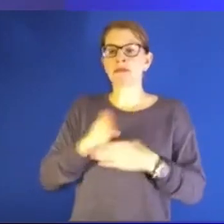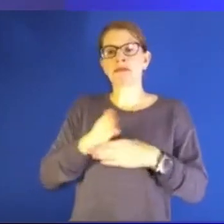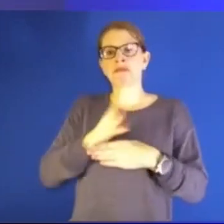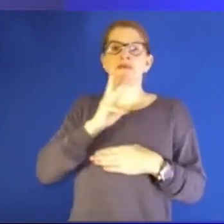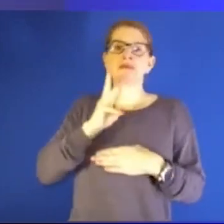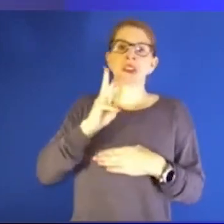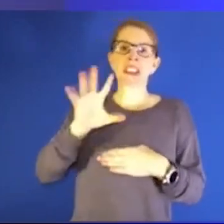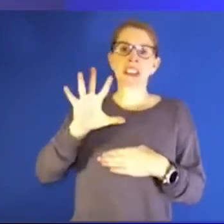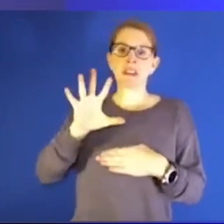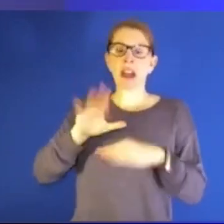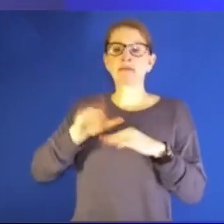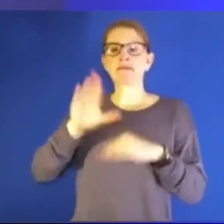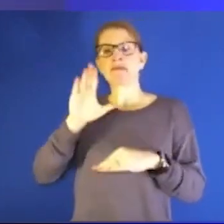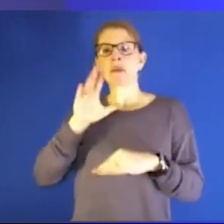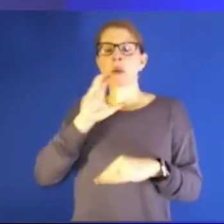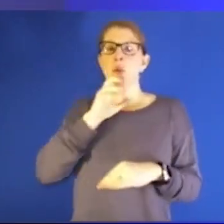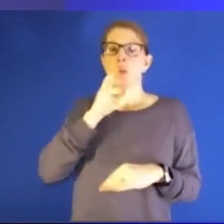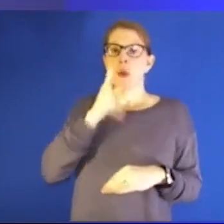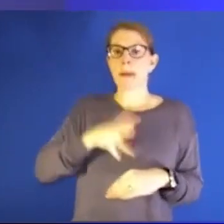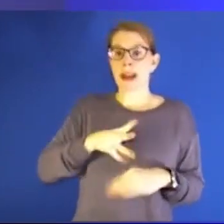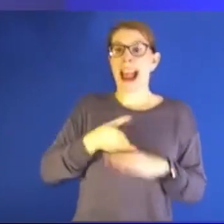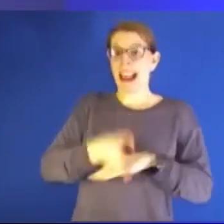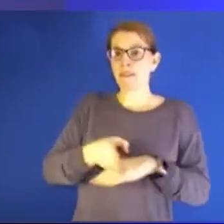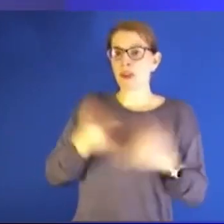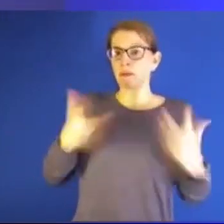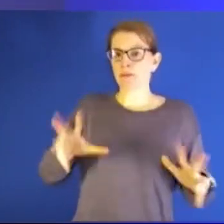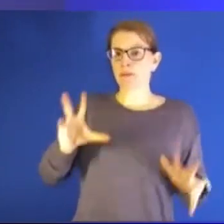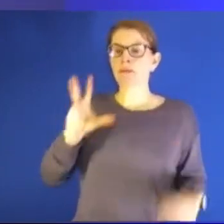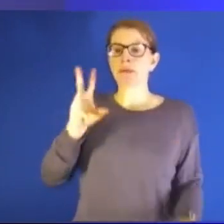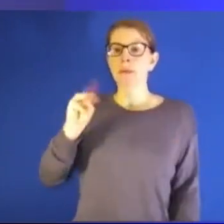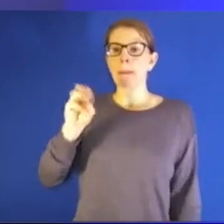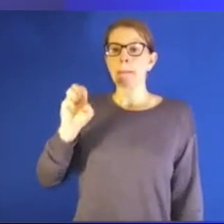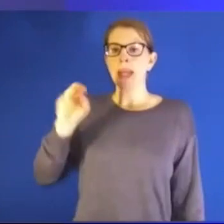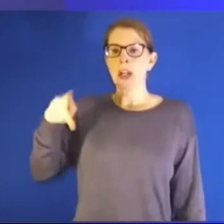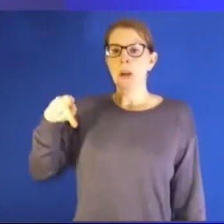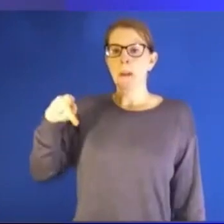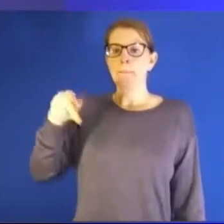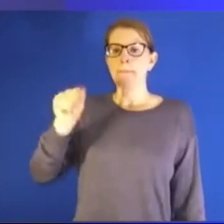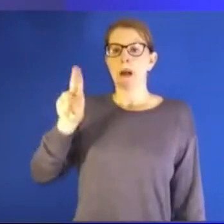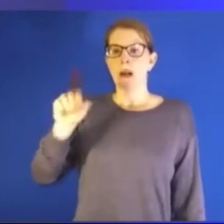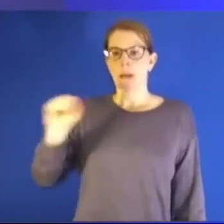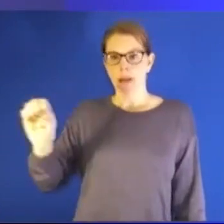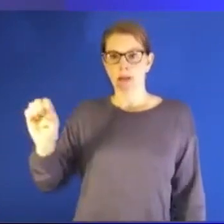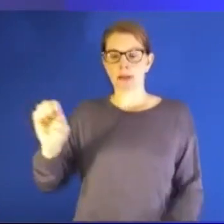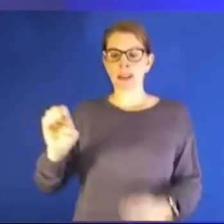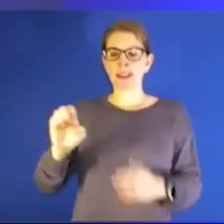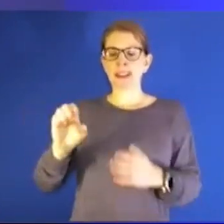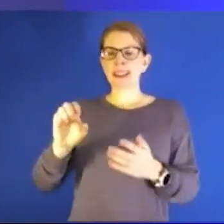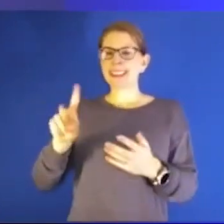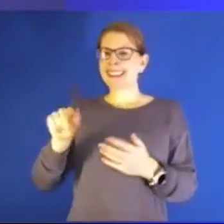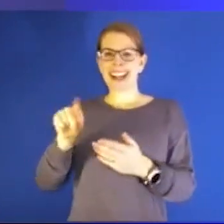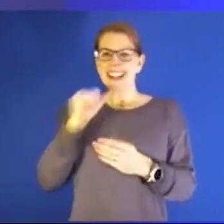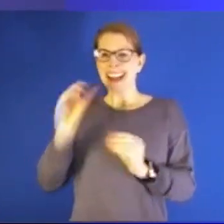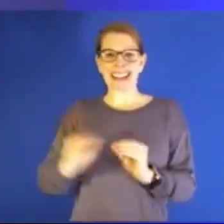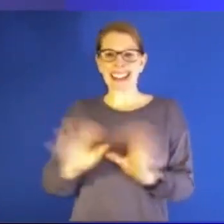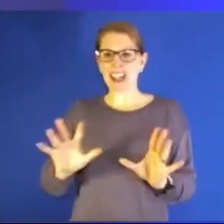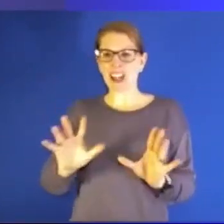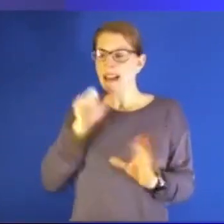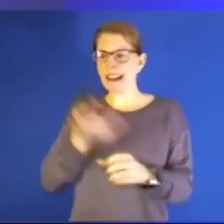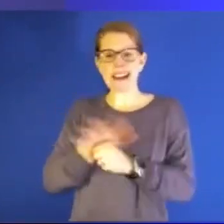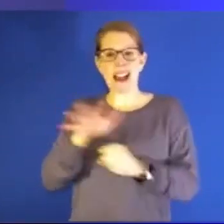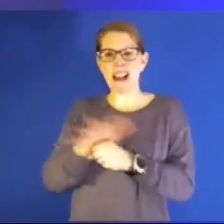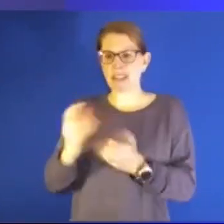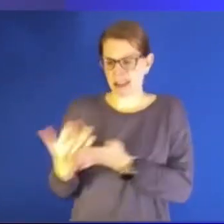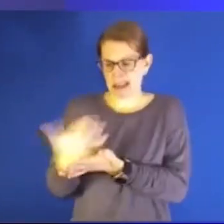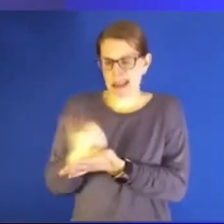old women, postmenopausal women. And the data on that just isn't clear. There's some theories, but I don't think there's enough data behind those theories to really